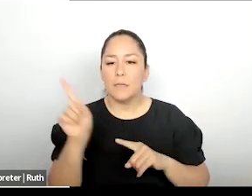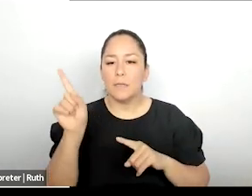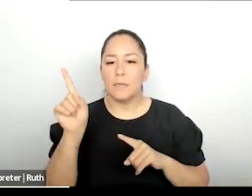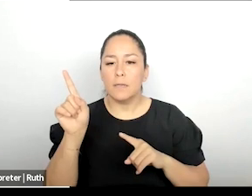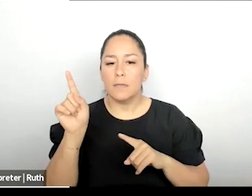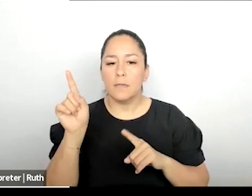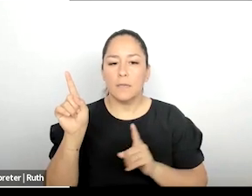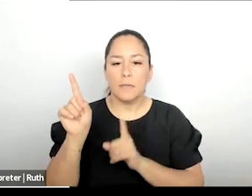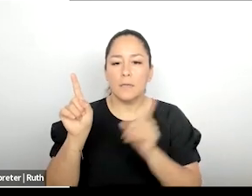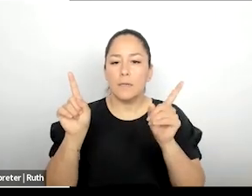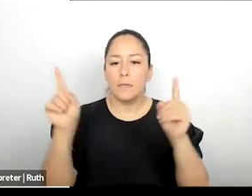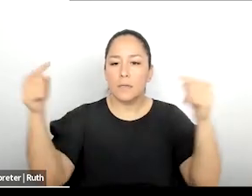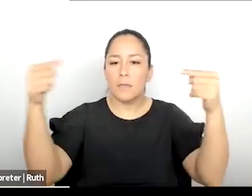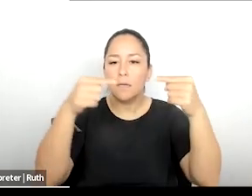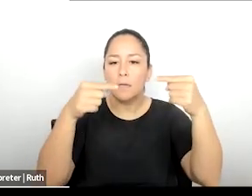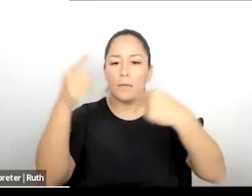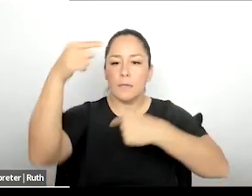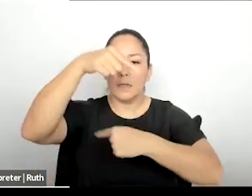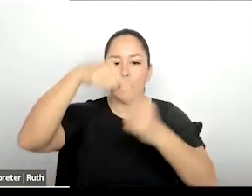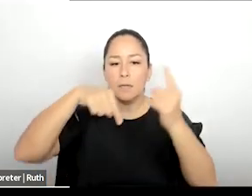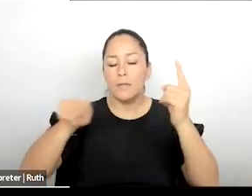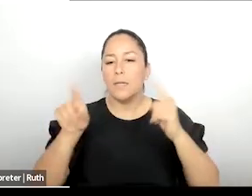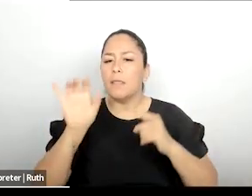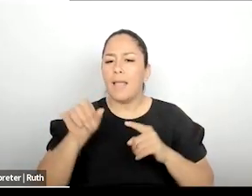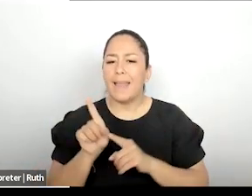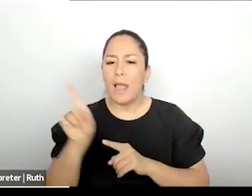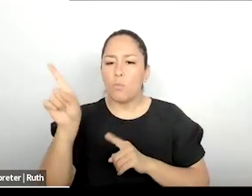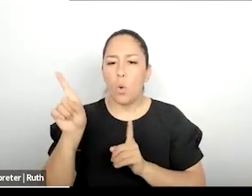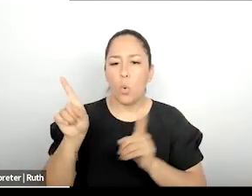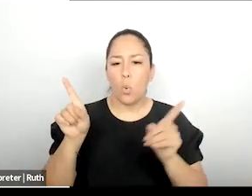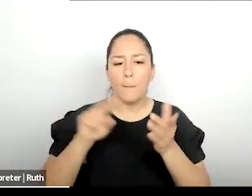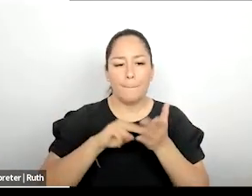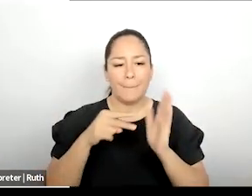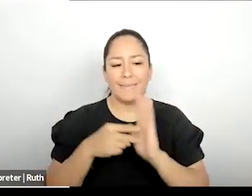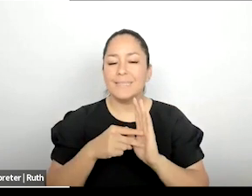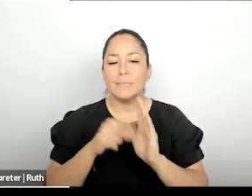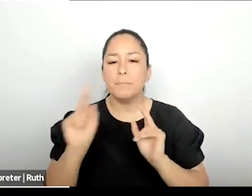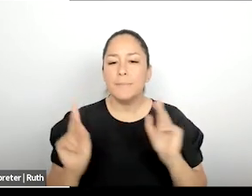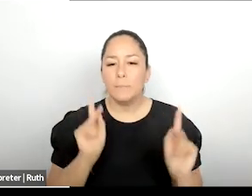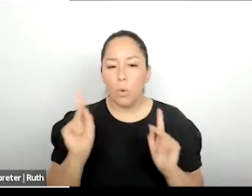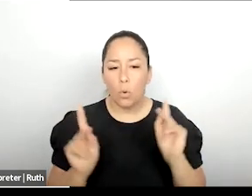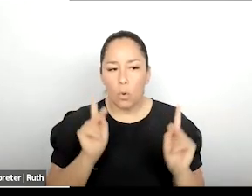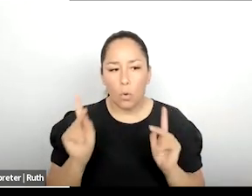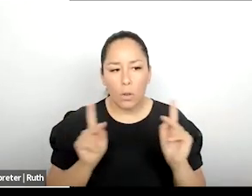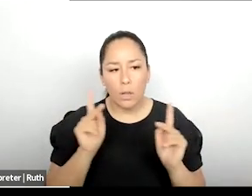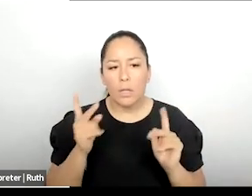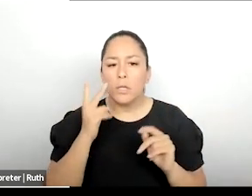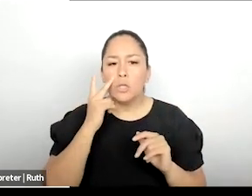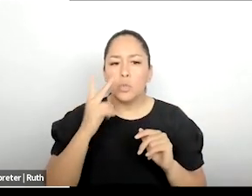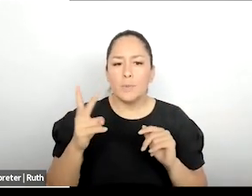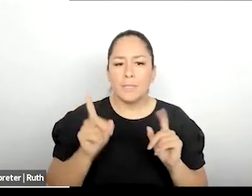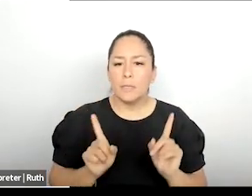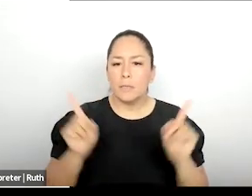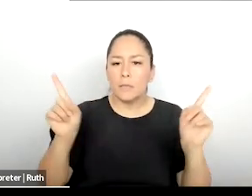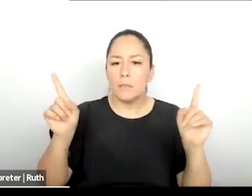directions. And those arrows are to represent people. And so you see those arrows going in multiple